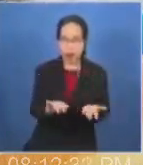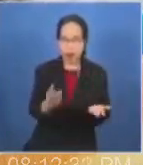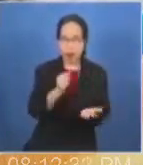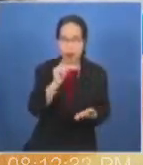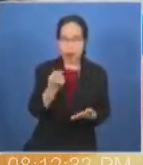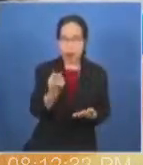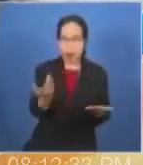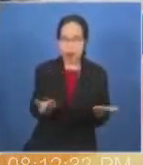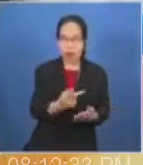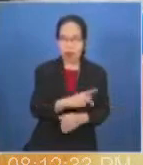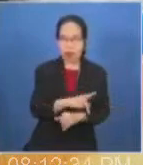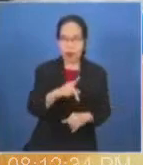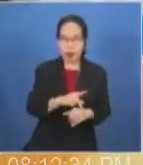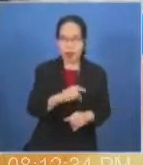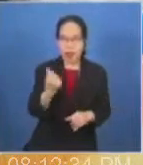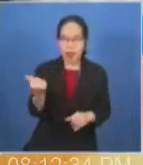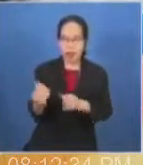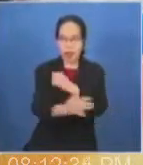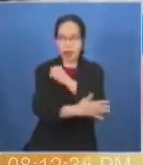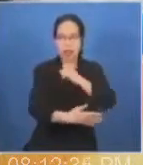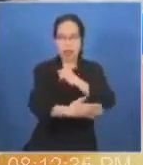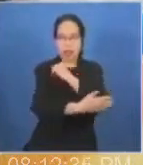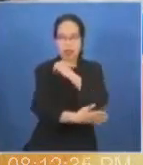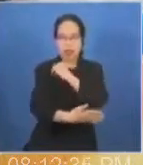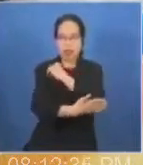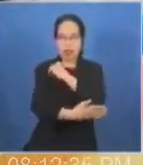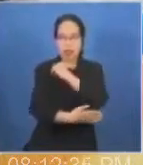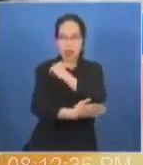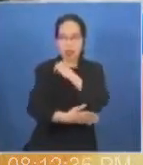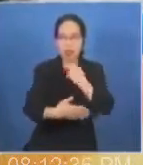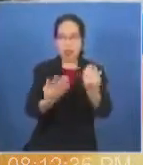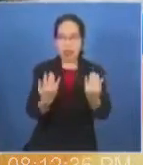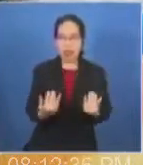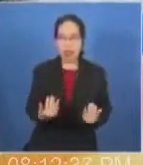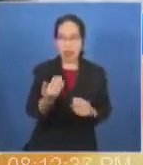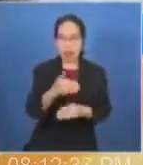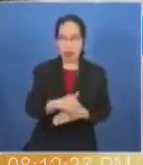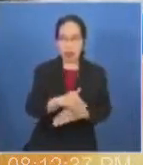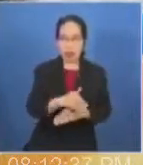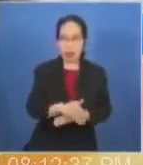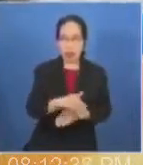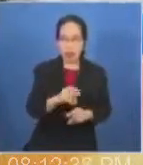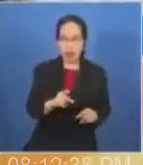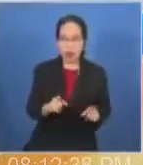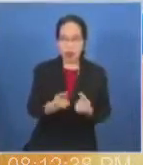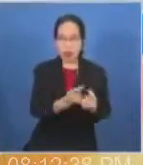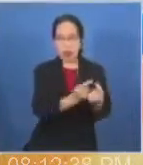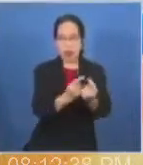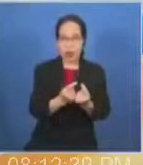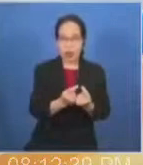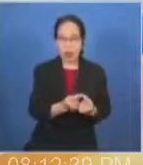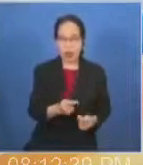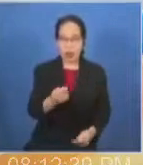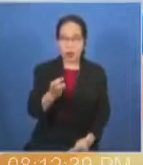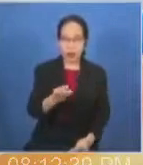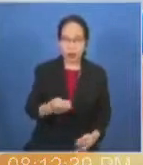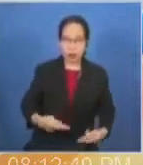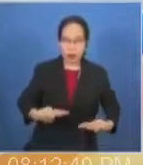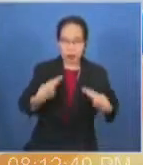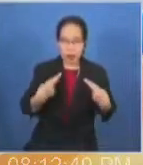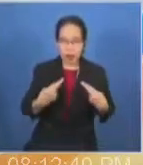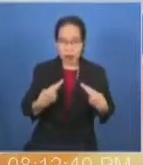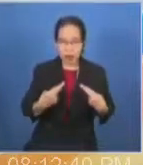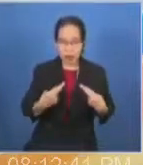the world, not only in the Philippines, but even abroad. And this evening with us are